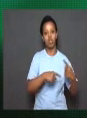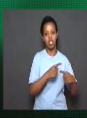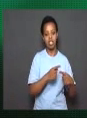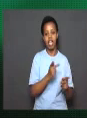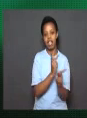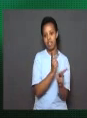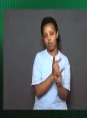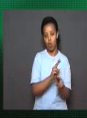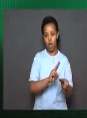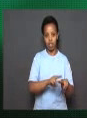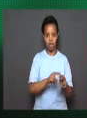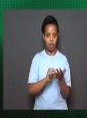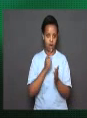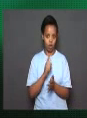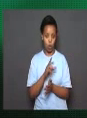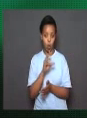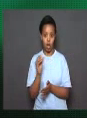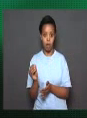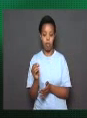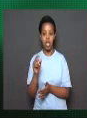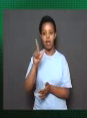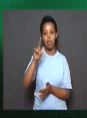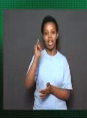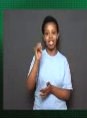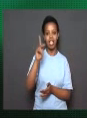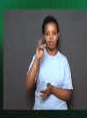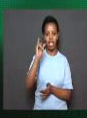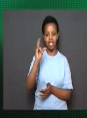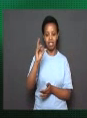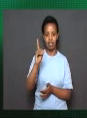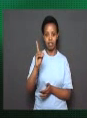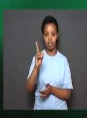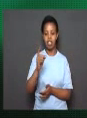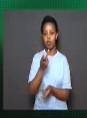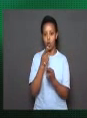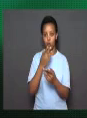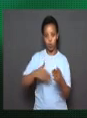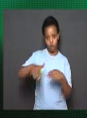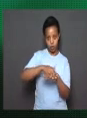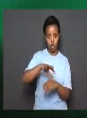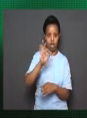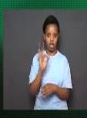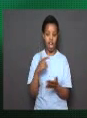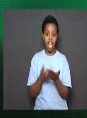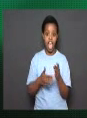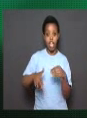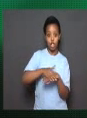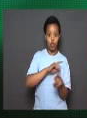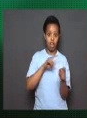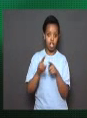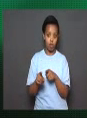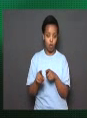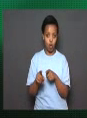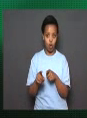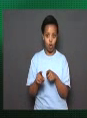envelope of lipids surrounds the protein coat. This envelope is a membrane